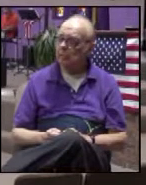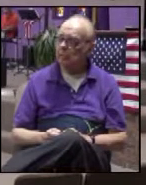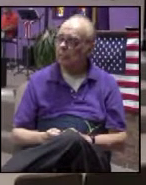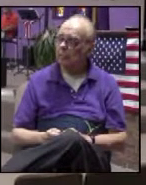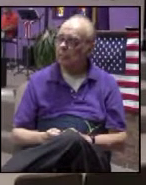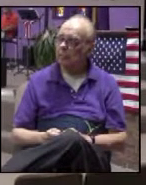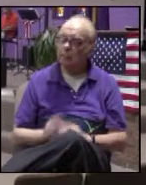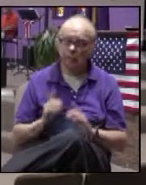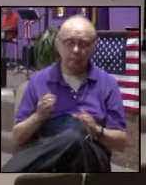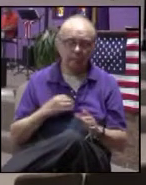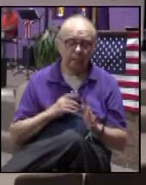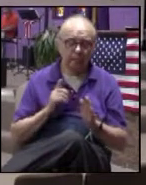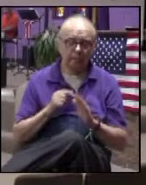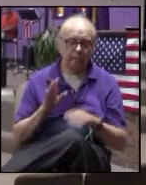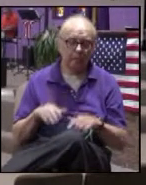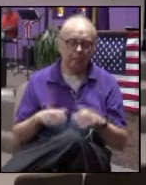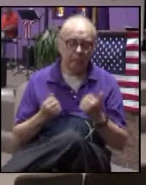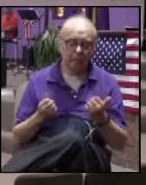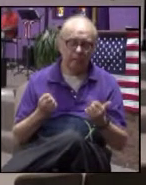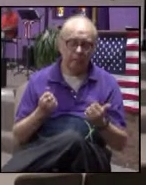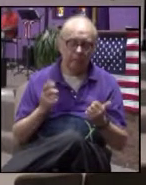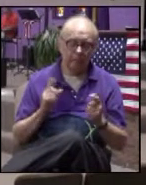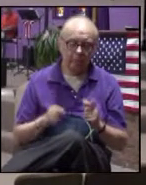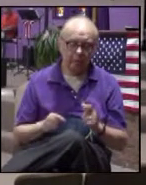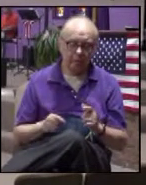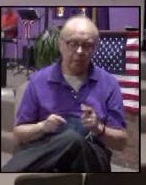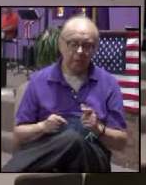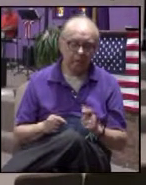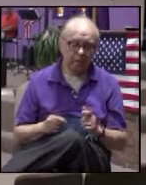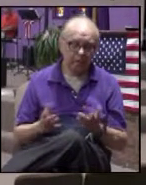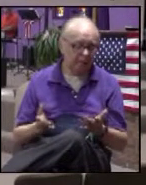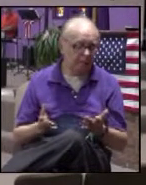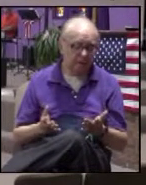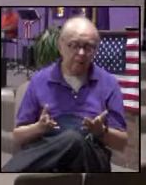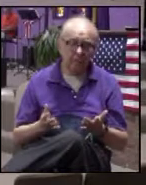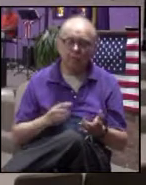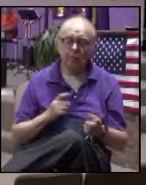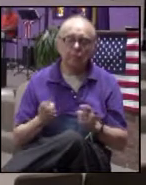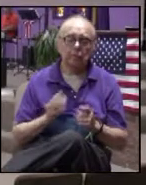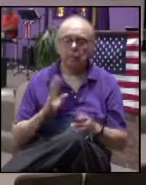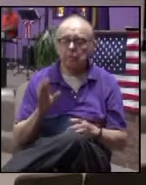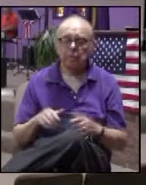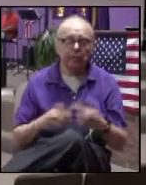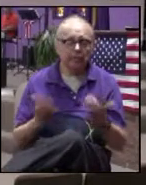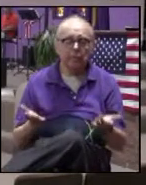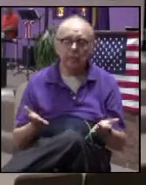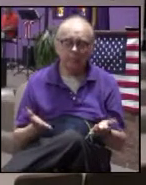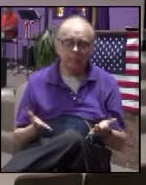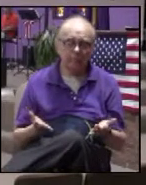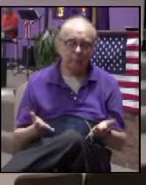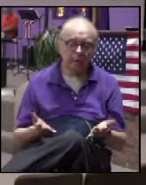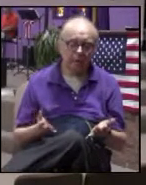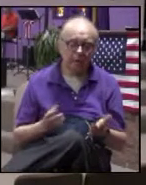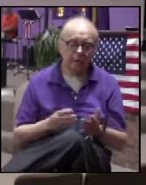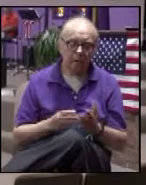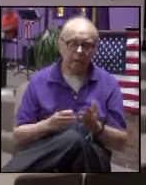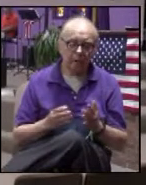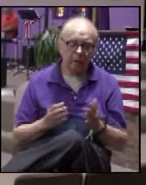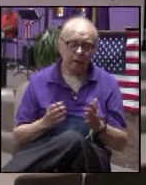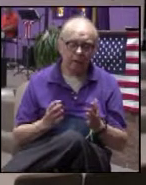You're going to have moments in your life where you have to decide what holds greater sway over your life. Students in here,